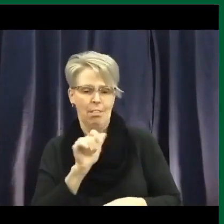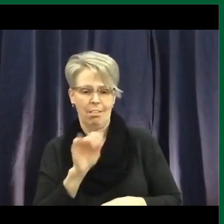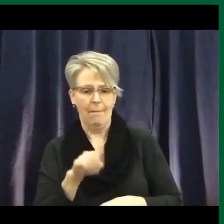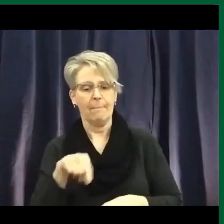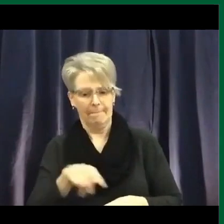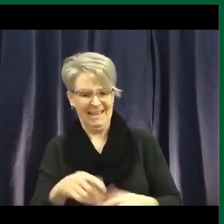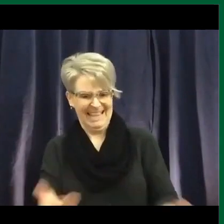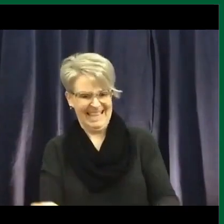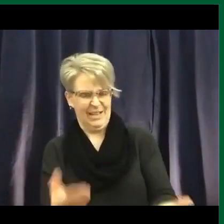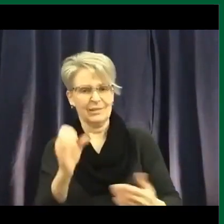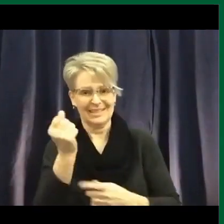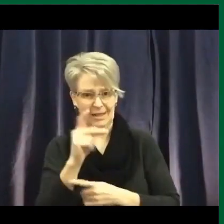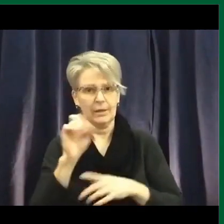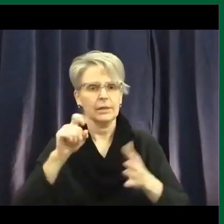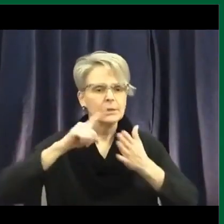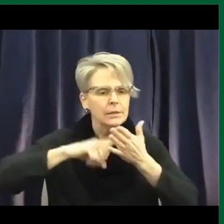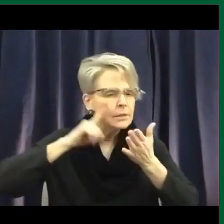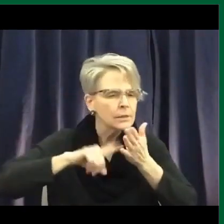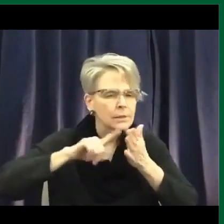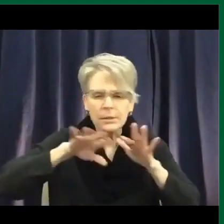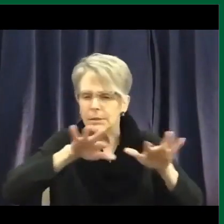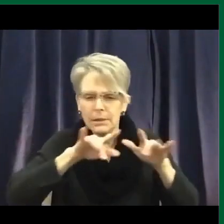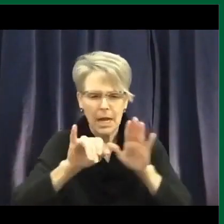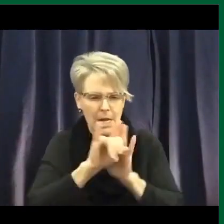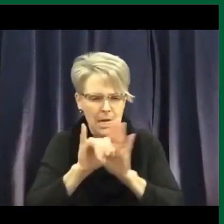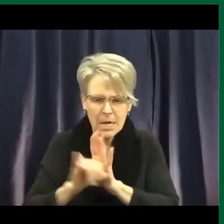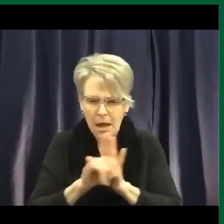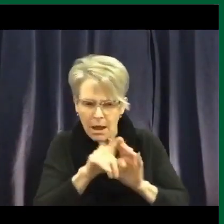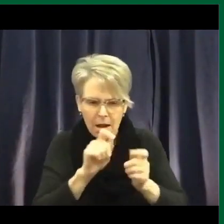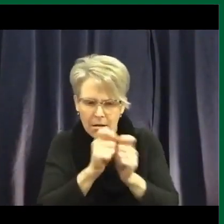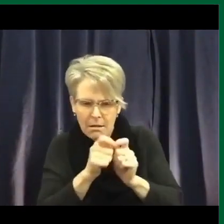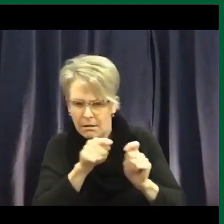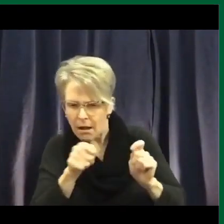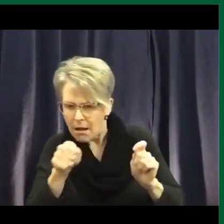that, we can, identify these variants as they